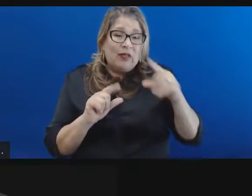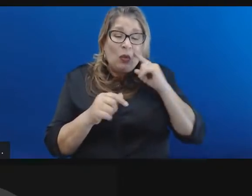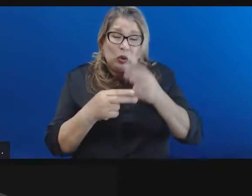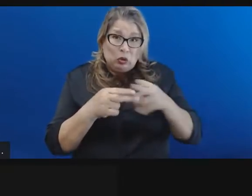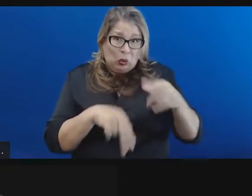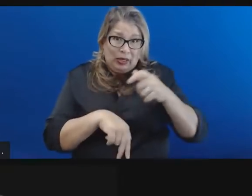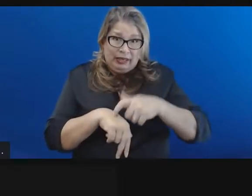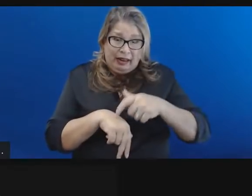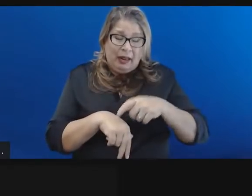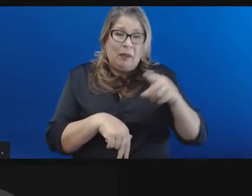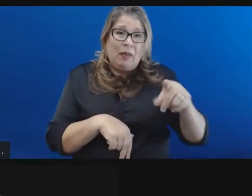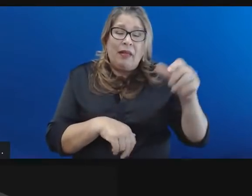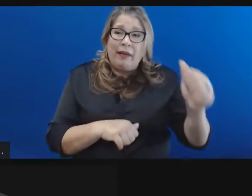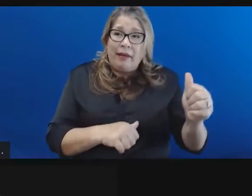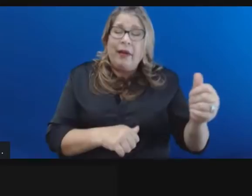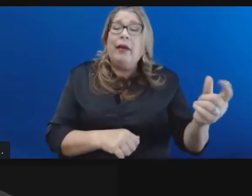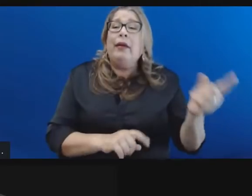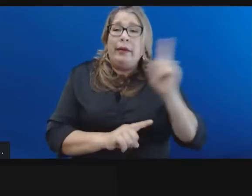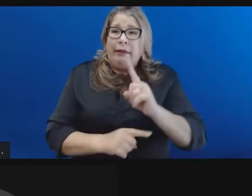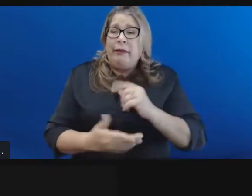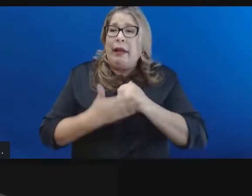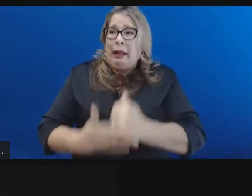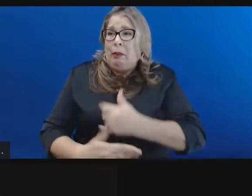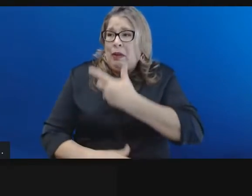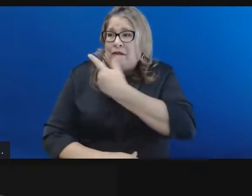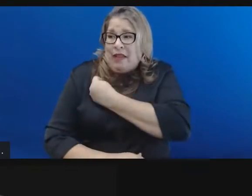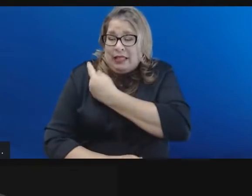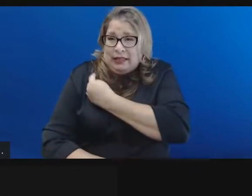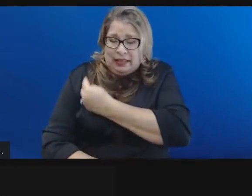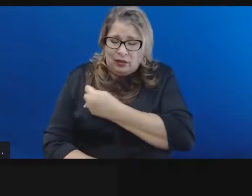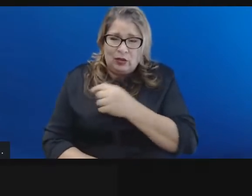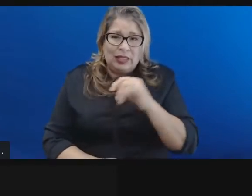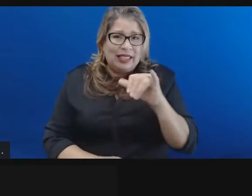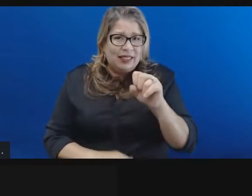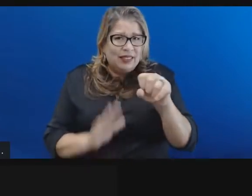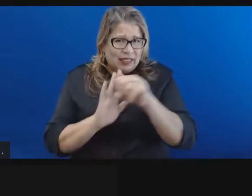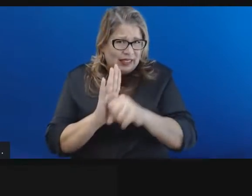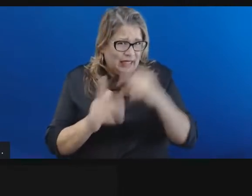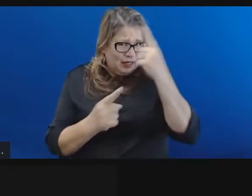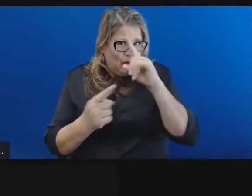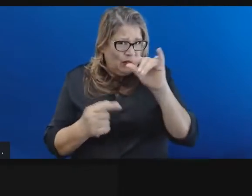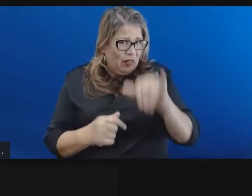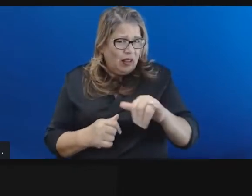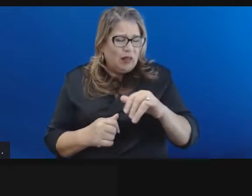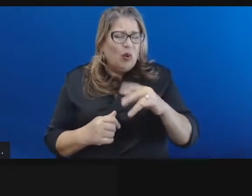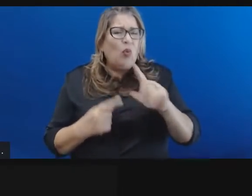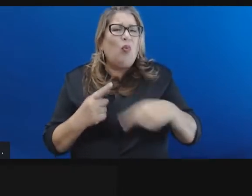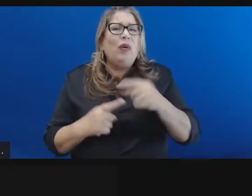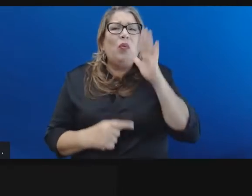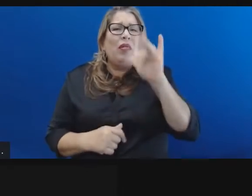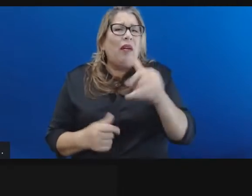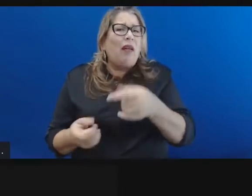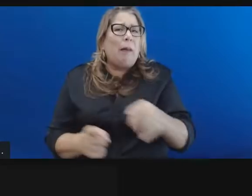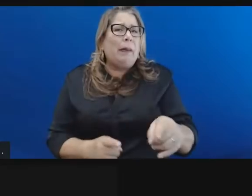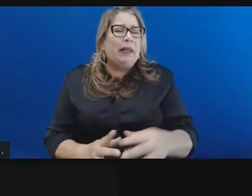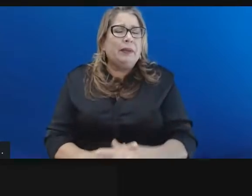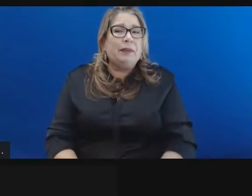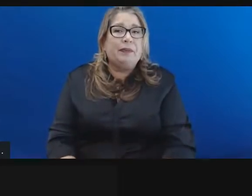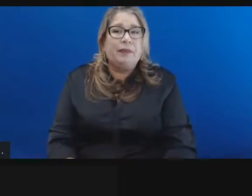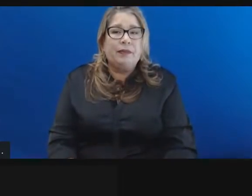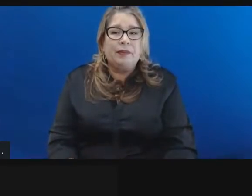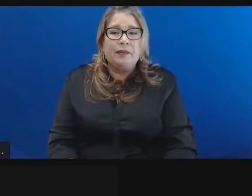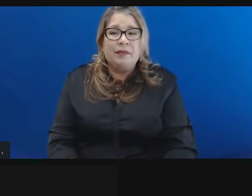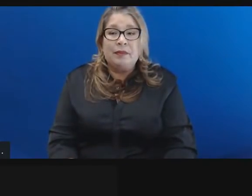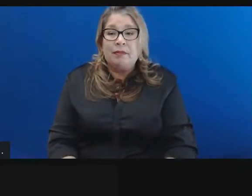grow the ranks of vaccinators. Is that something the state's considering, and when might that happen? Yeah, so I'll have to get back to you.